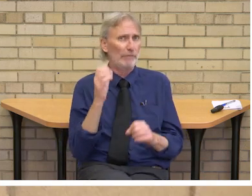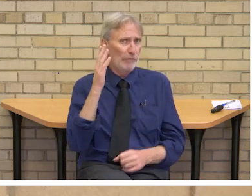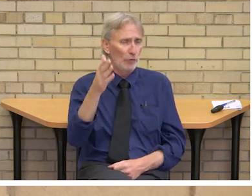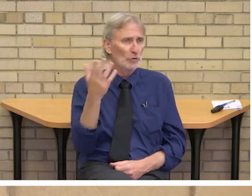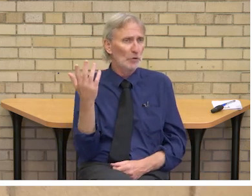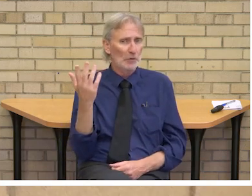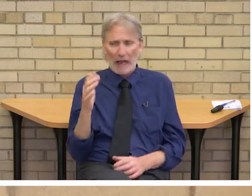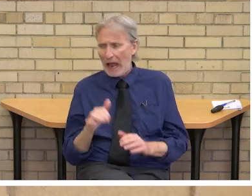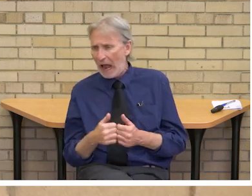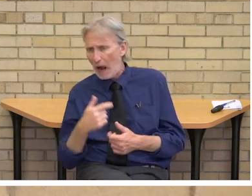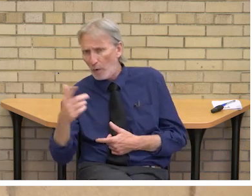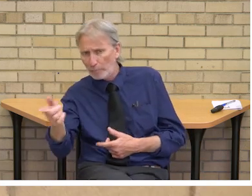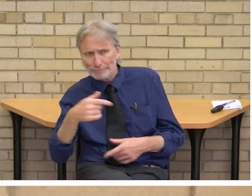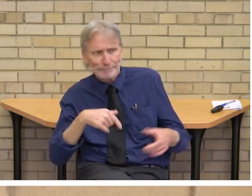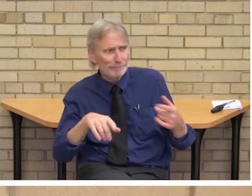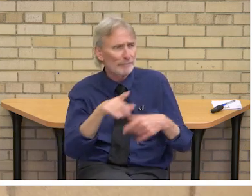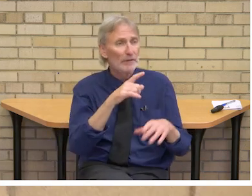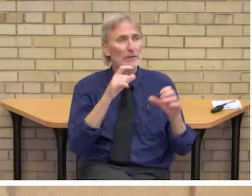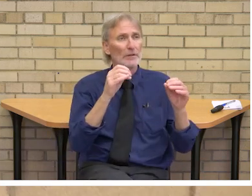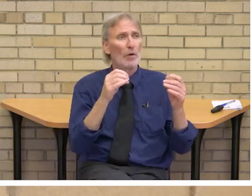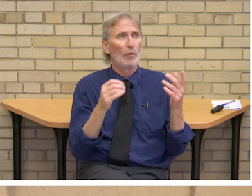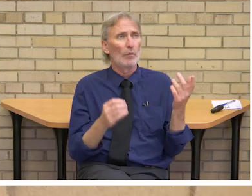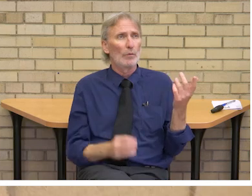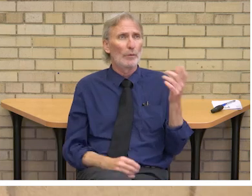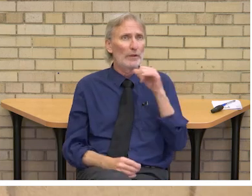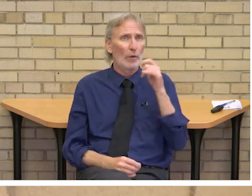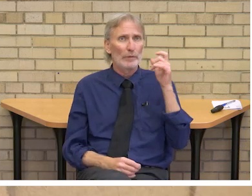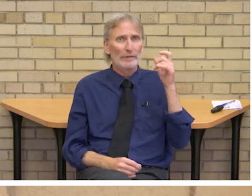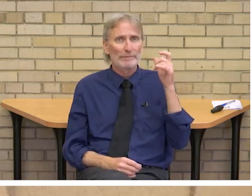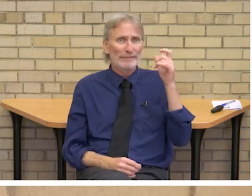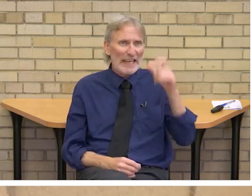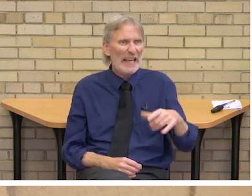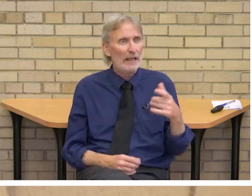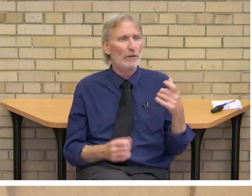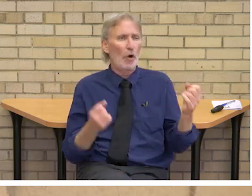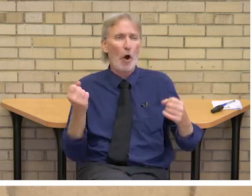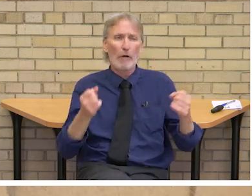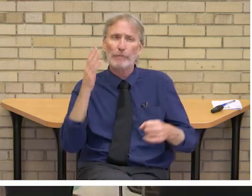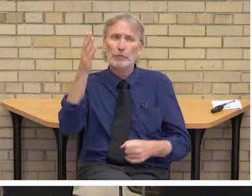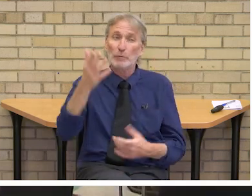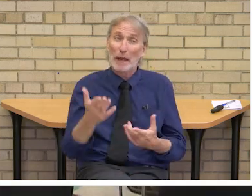future in a way that doesn't necessarily require an automobile.